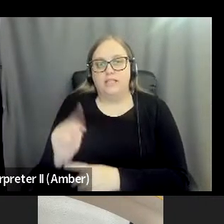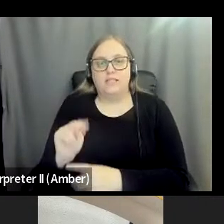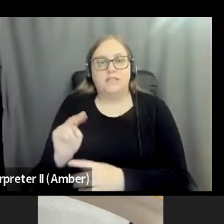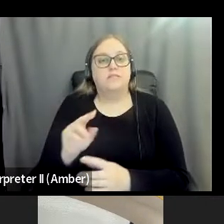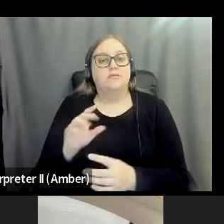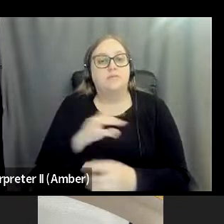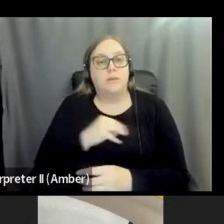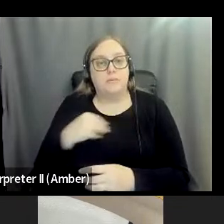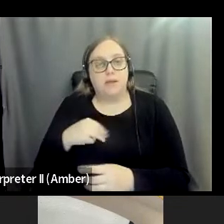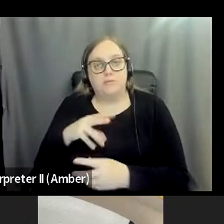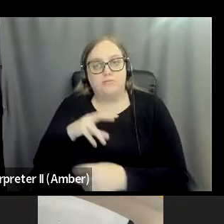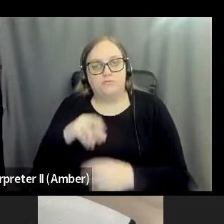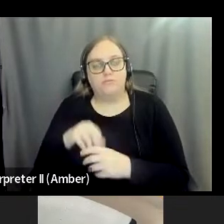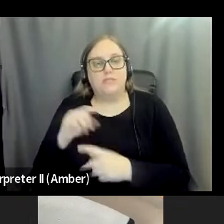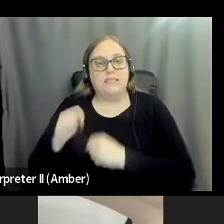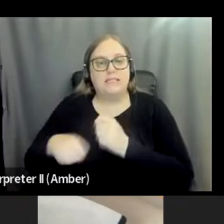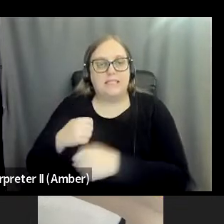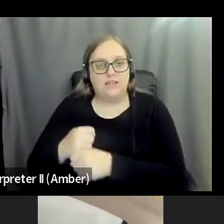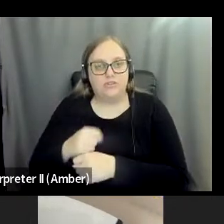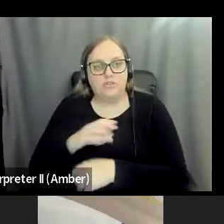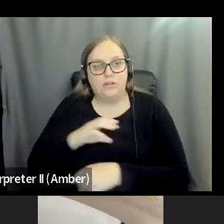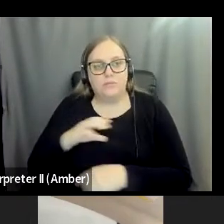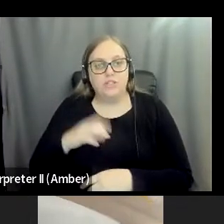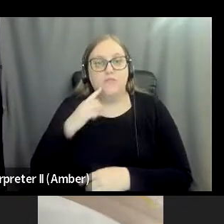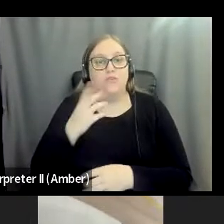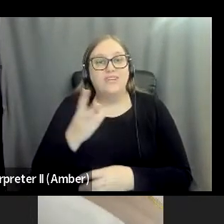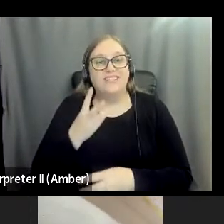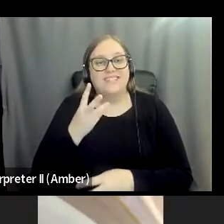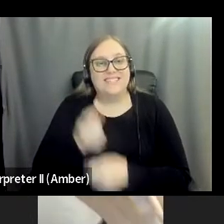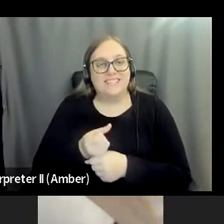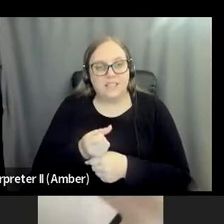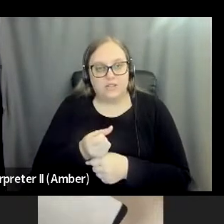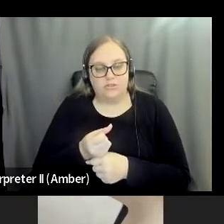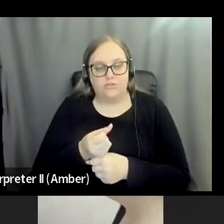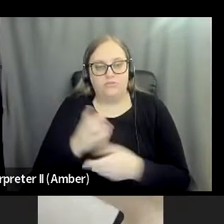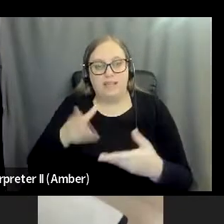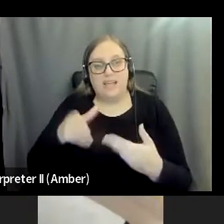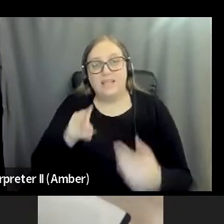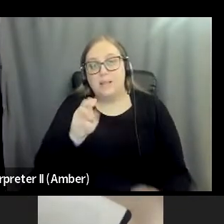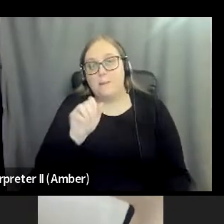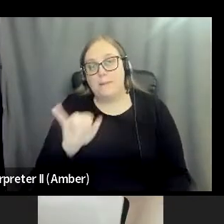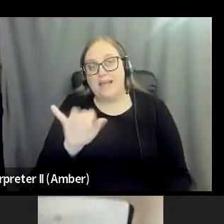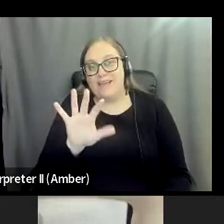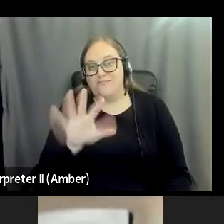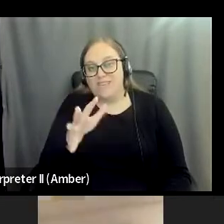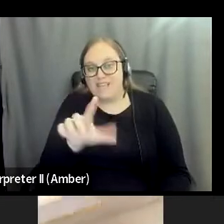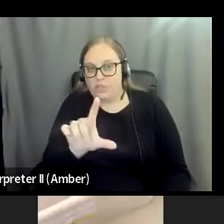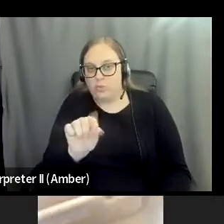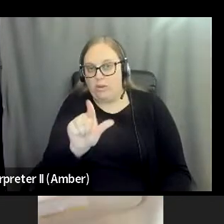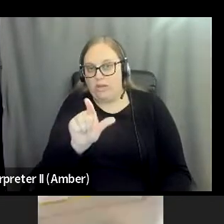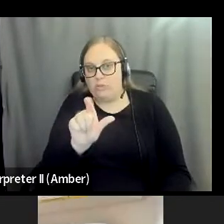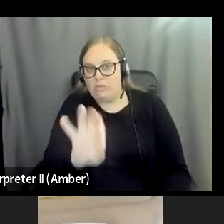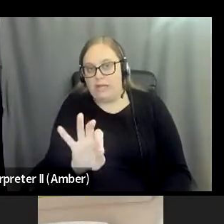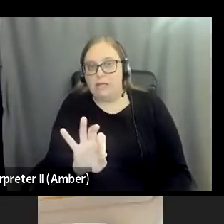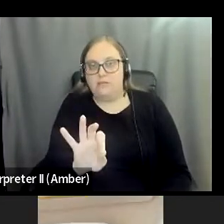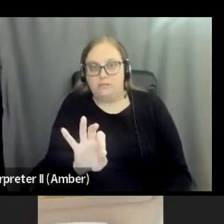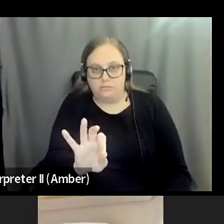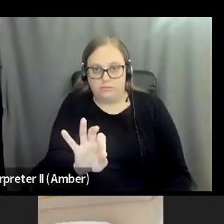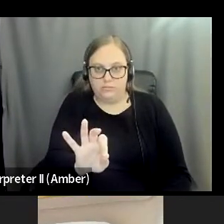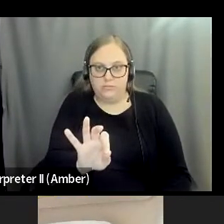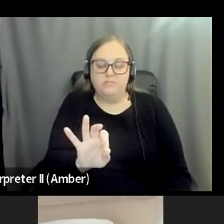Judicial Disabilities and Tenure Commission for a 6-year term ending May 5th, 2029.